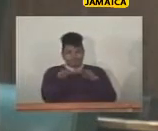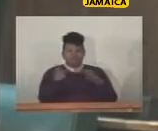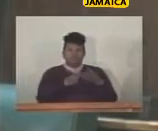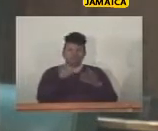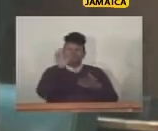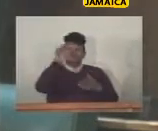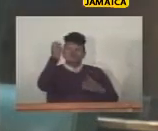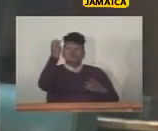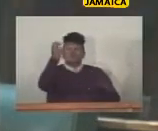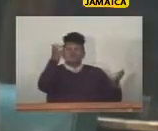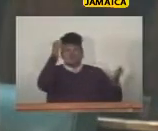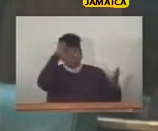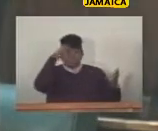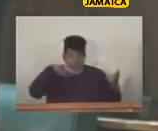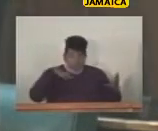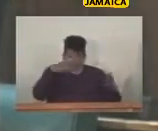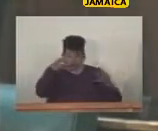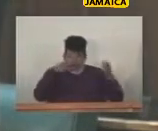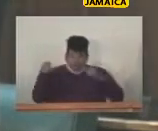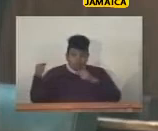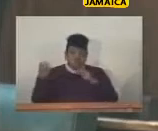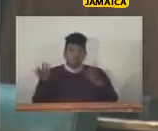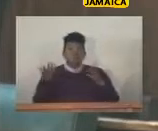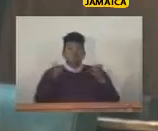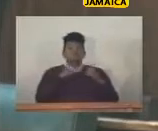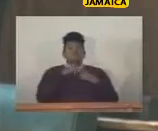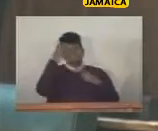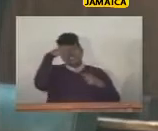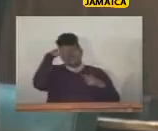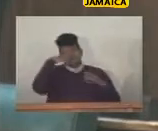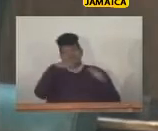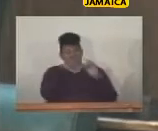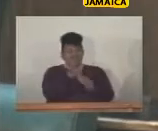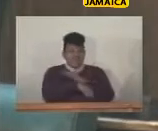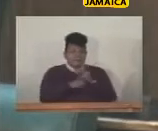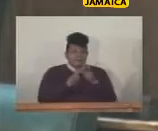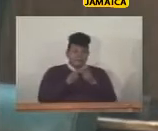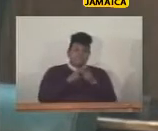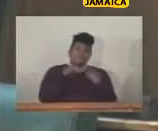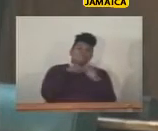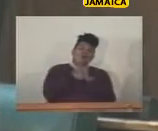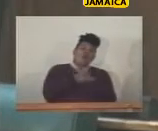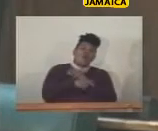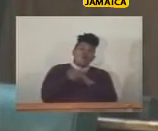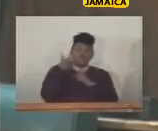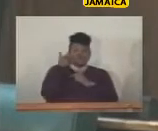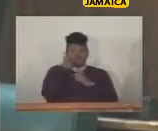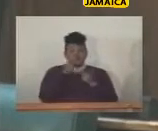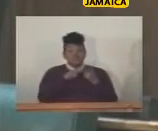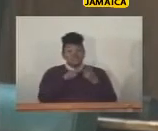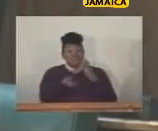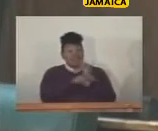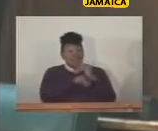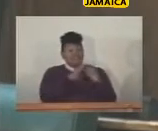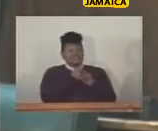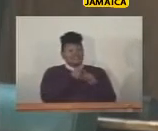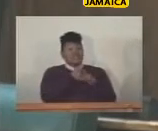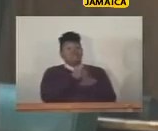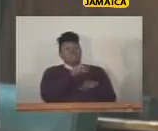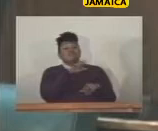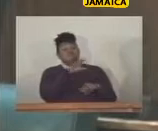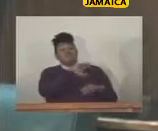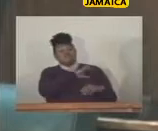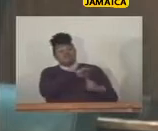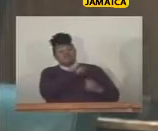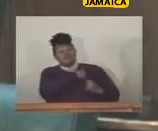12 wanted men connected to serious crimes, including murder and shooting. The security forces have also advised, Mr. President, that